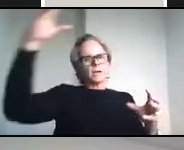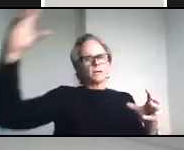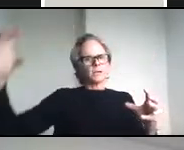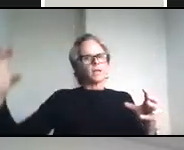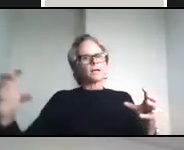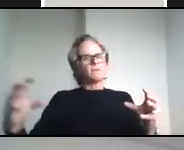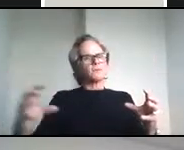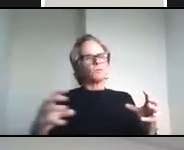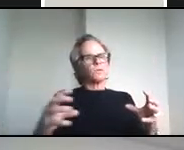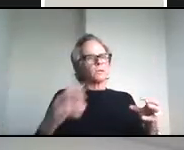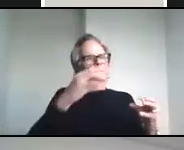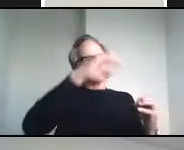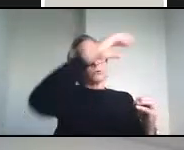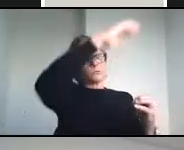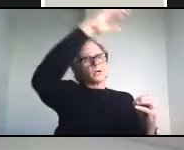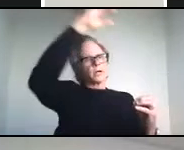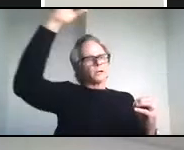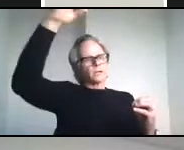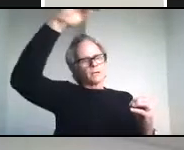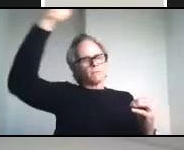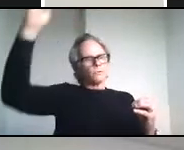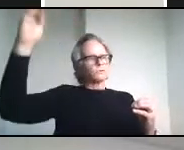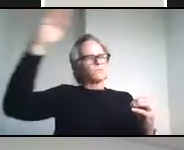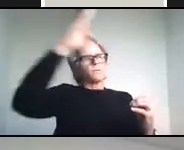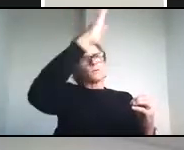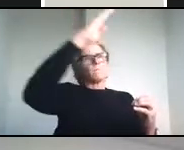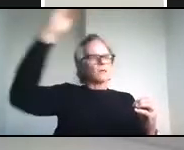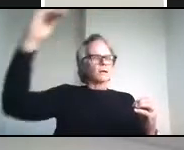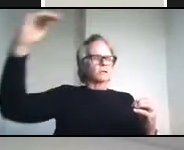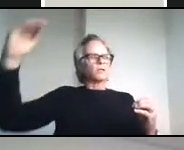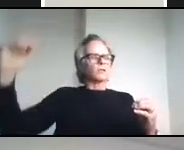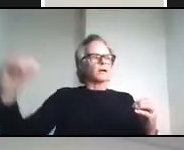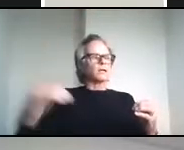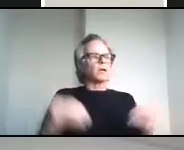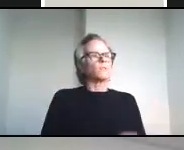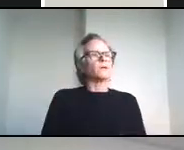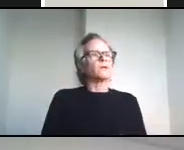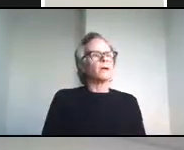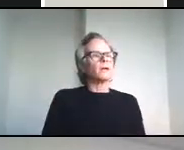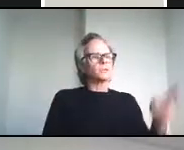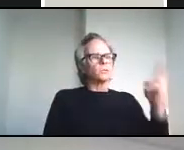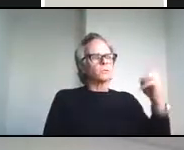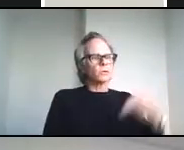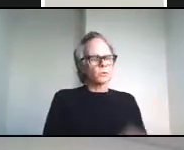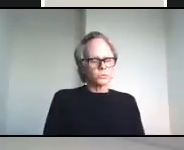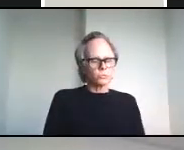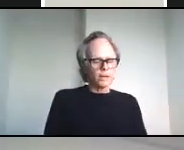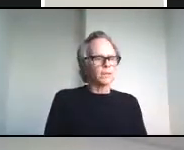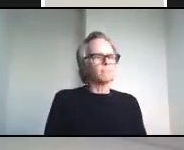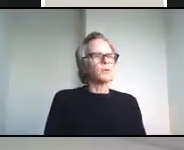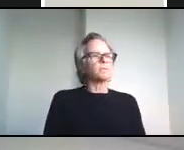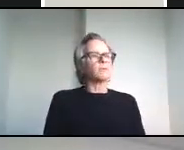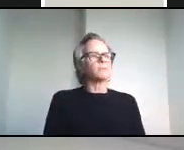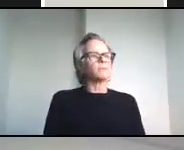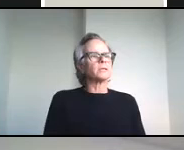ages around the clock, if you will. The older child, it kind of moves from 12 o'clock to 3 o'clock and all the way around, sort of circles around